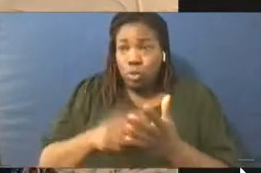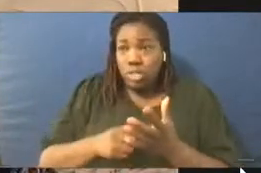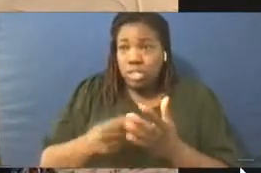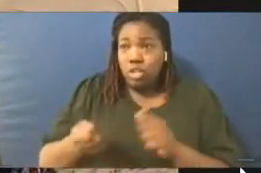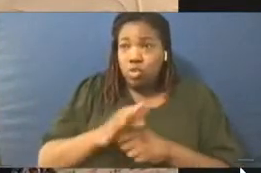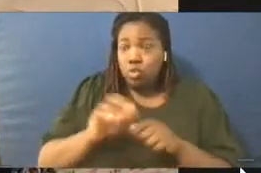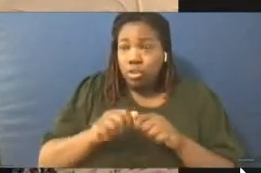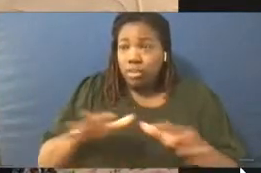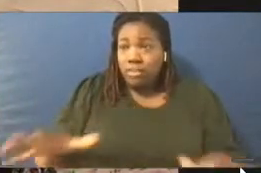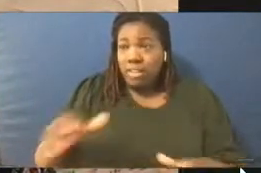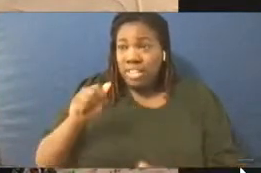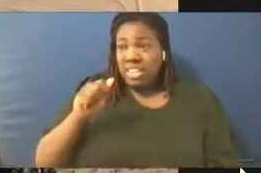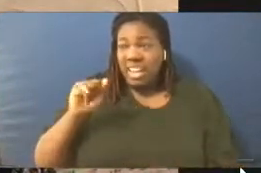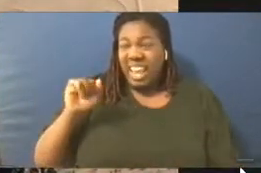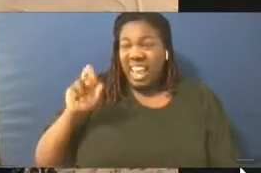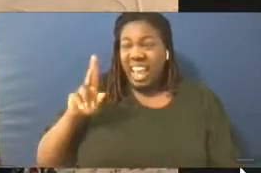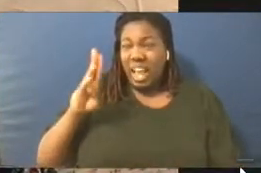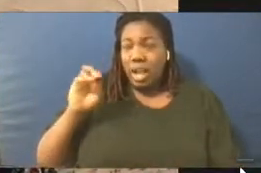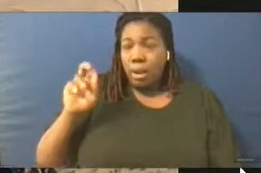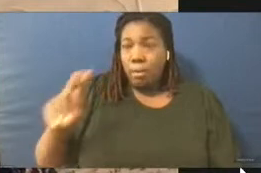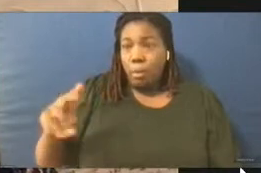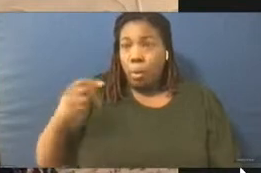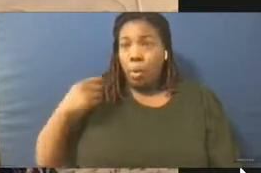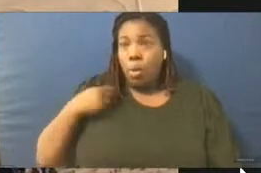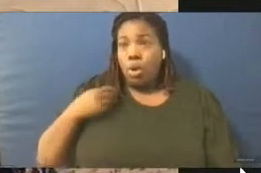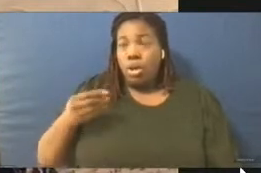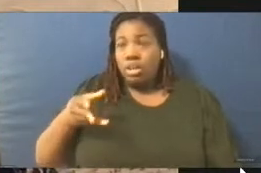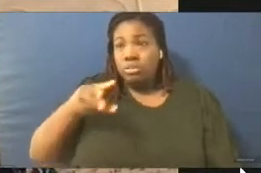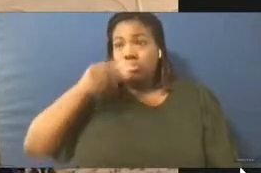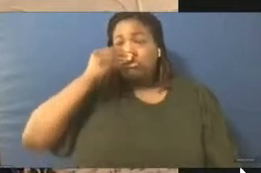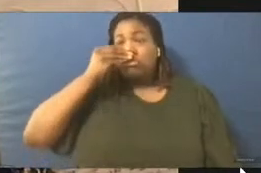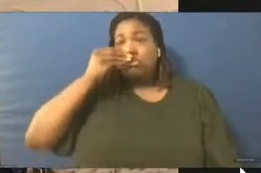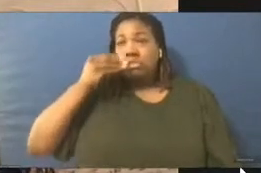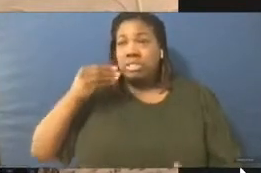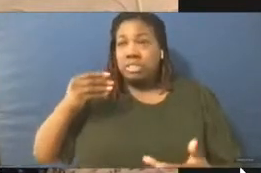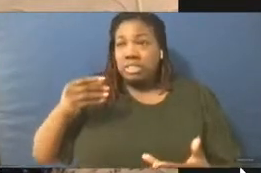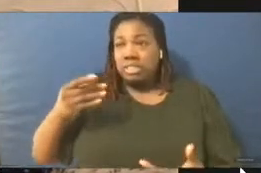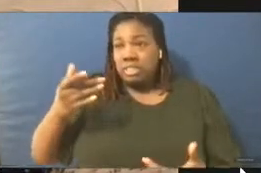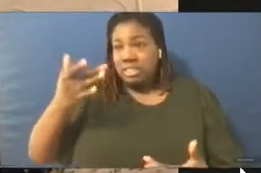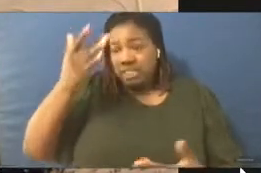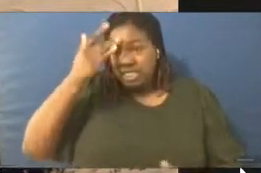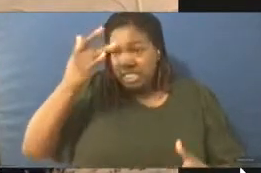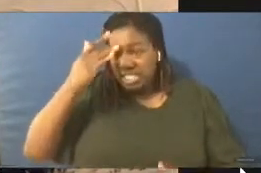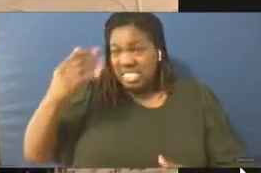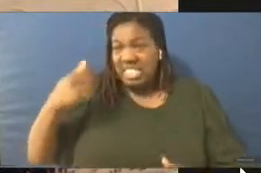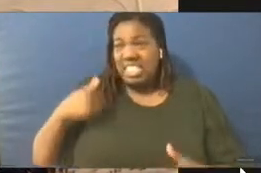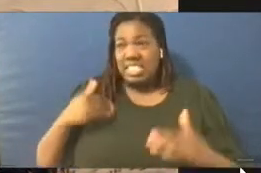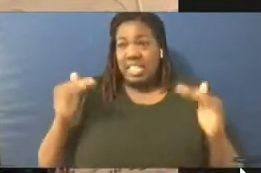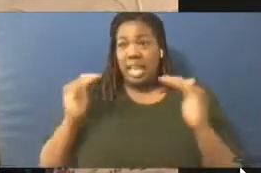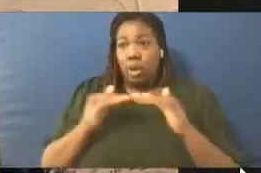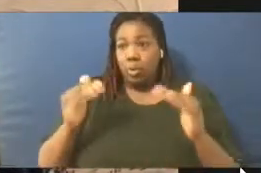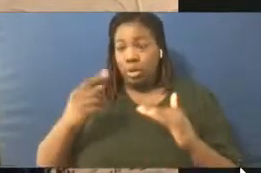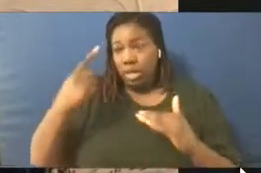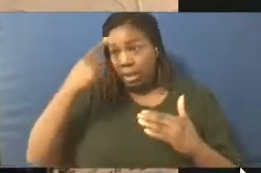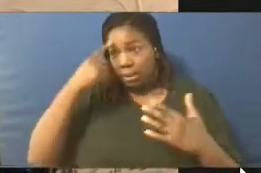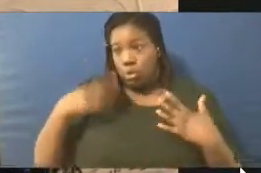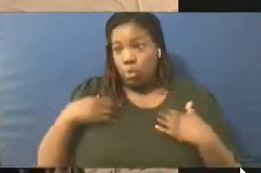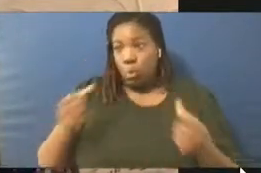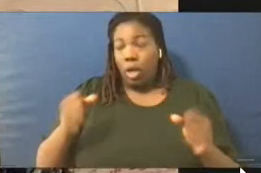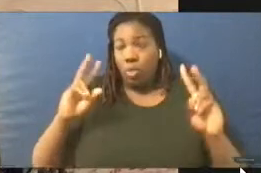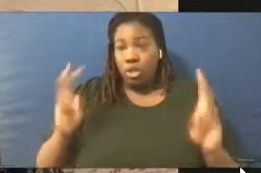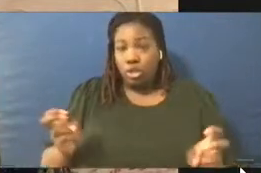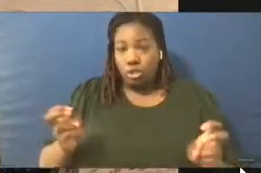an airborne transmissible disease is both an equity issue and a mental health issue.